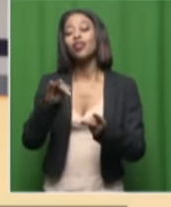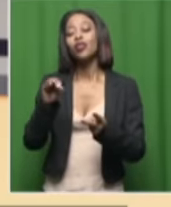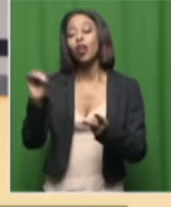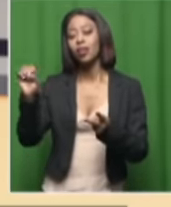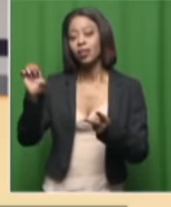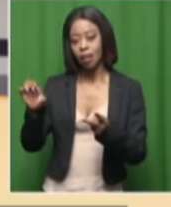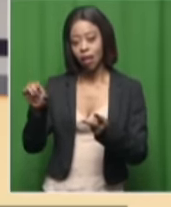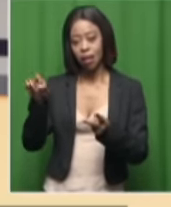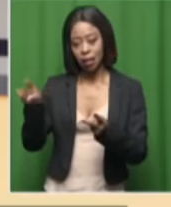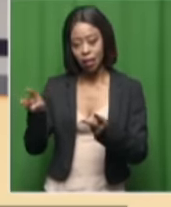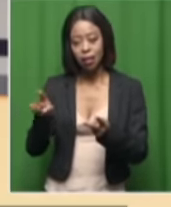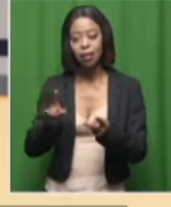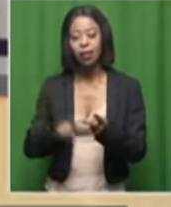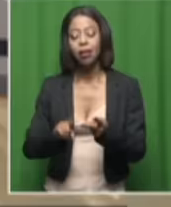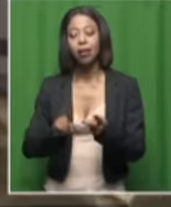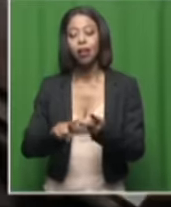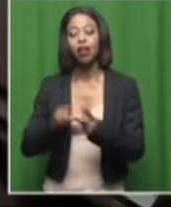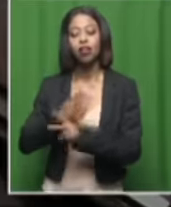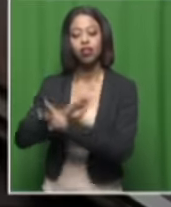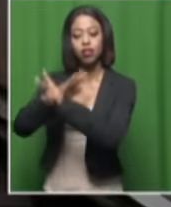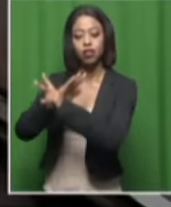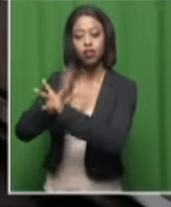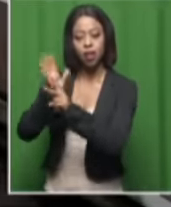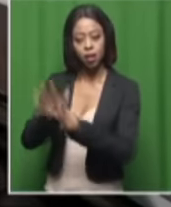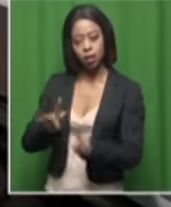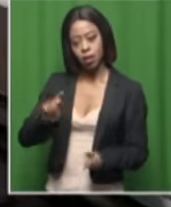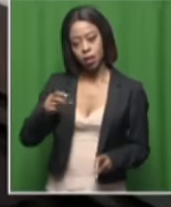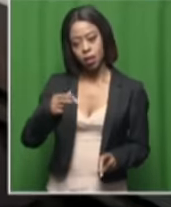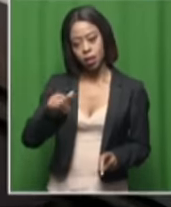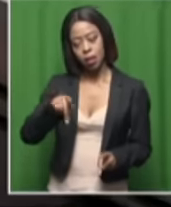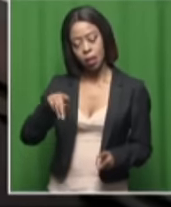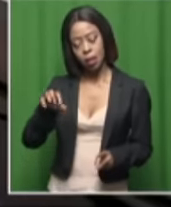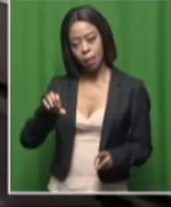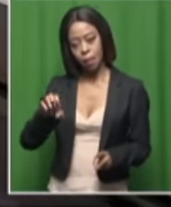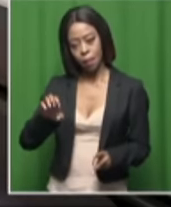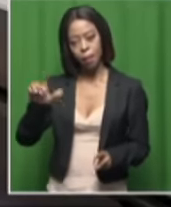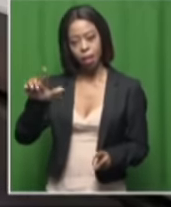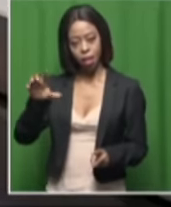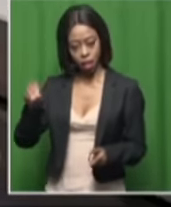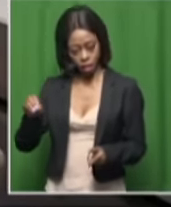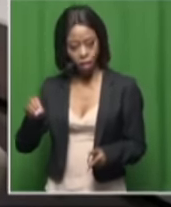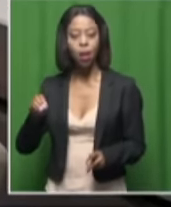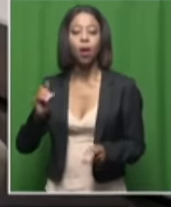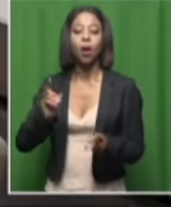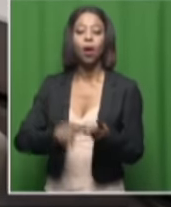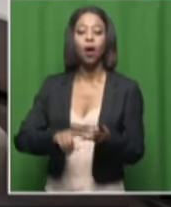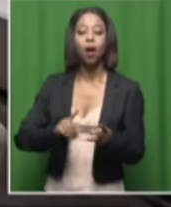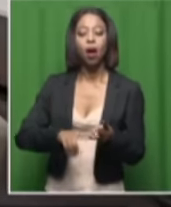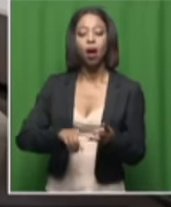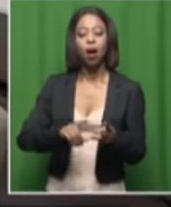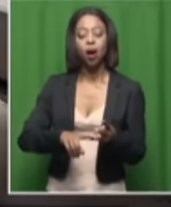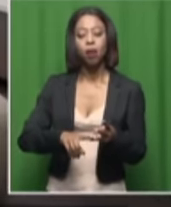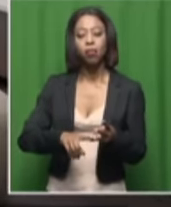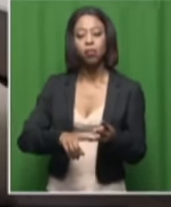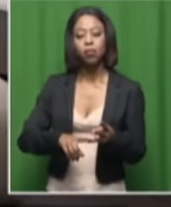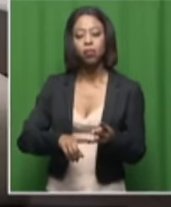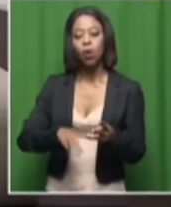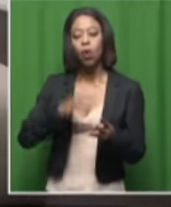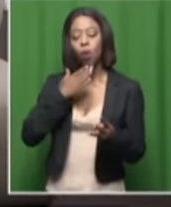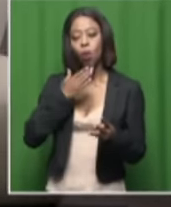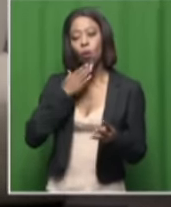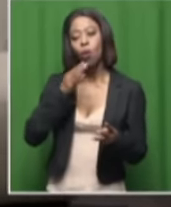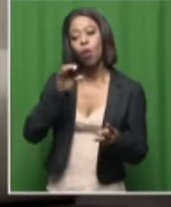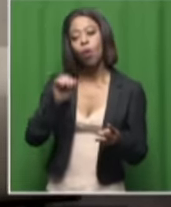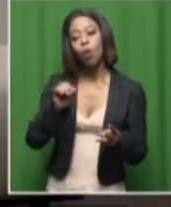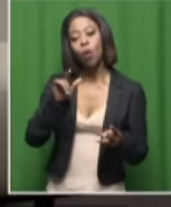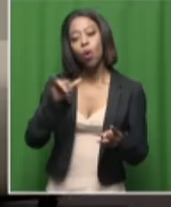of the moment, Jose Riveiro, Olisa Ndah, a man that literally put his body on the line, and Captain Fantastic.